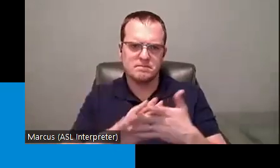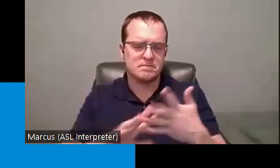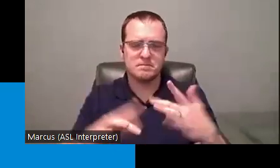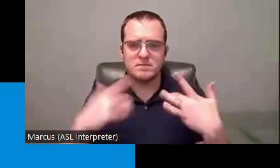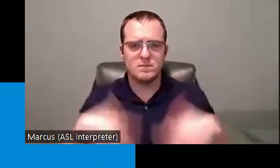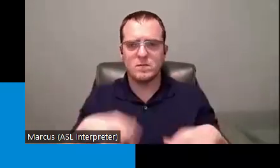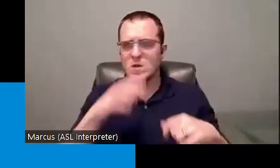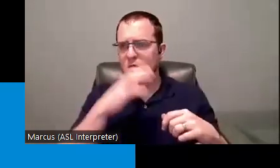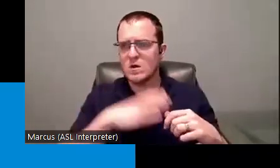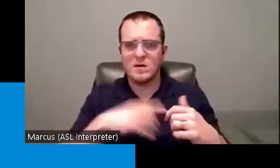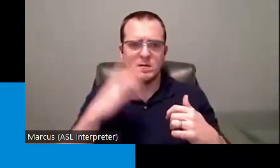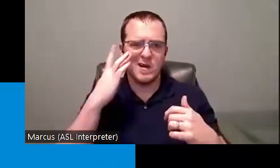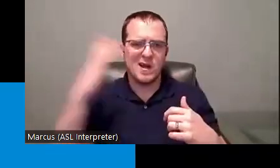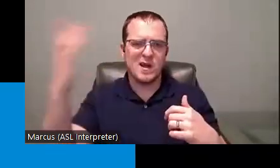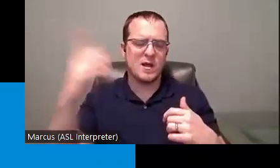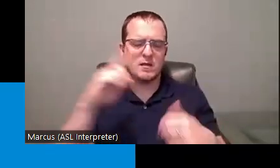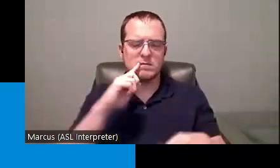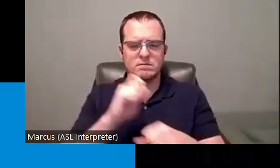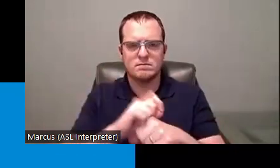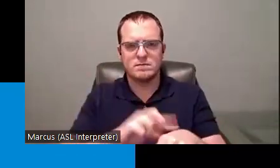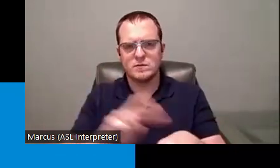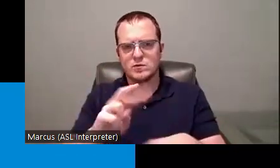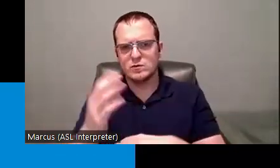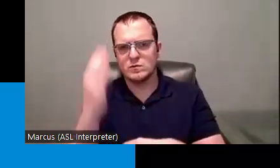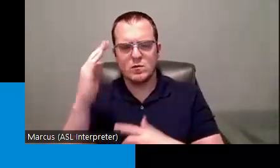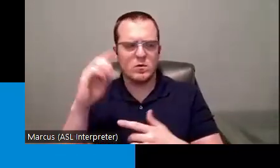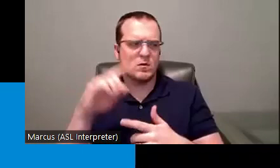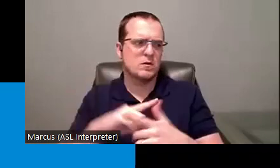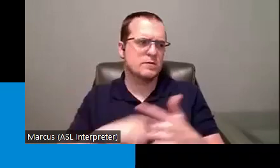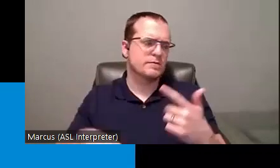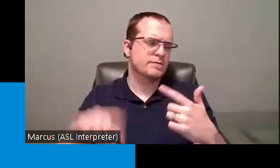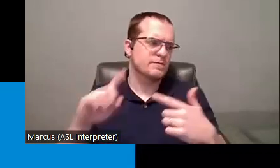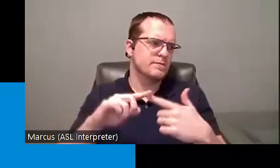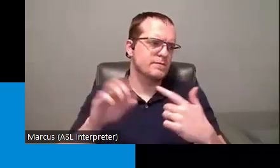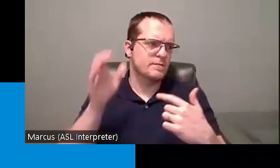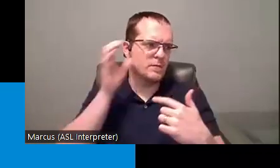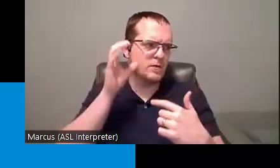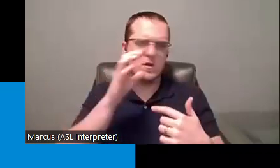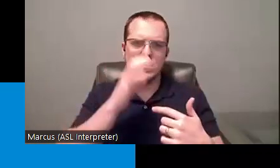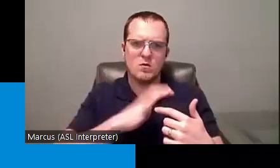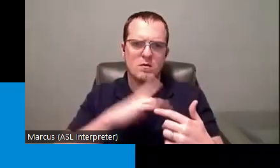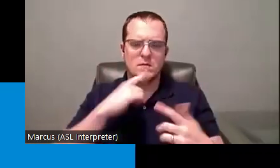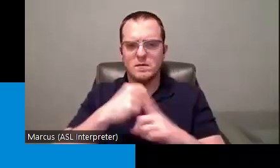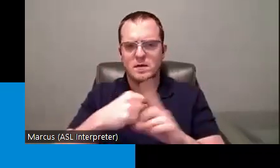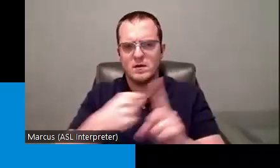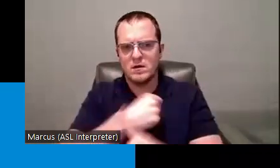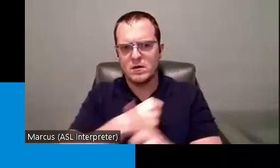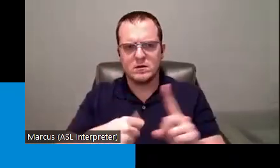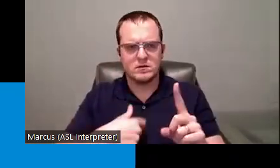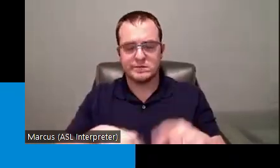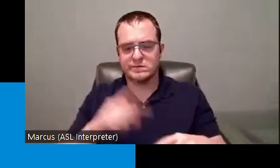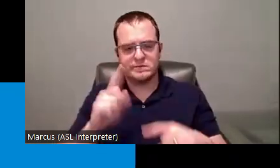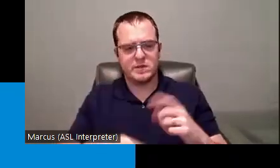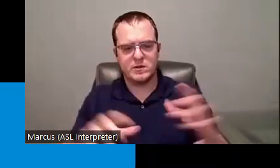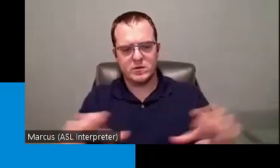high on drugs 2 a.m, to hear a woman being accosted and can't do anything because